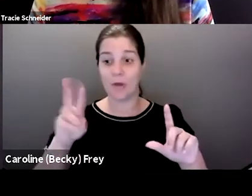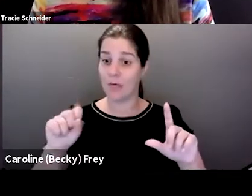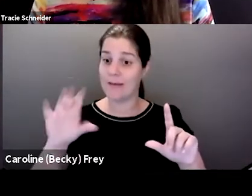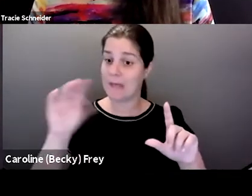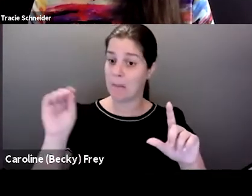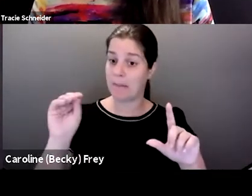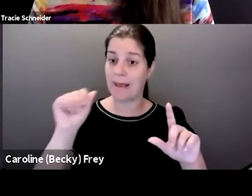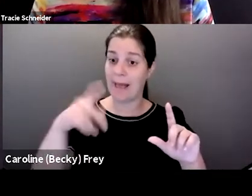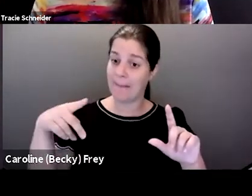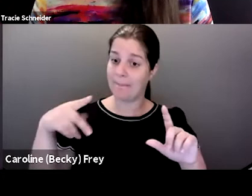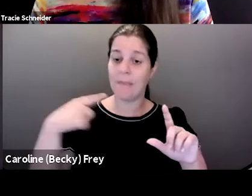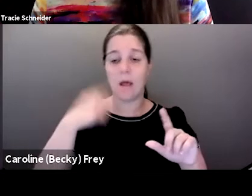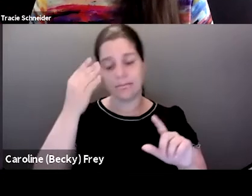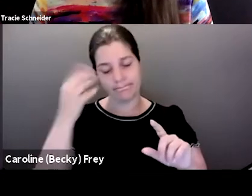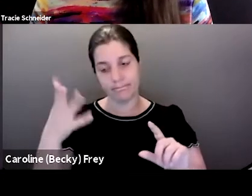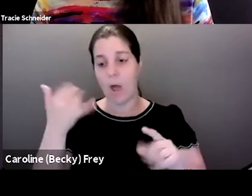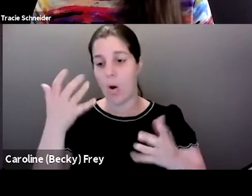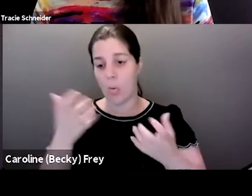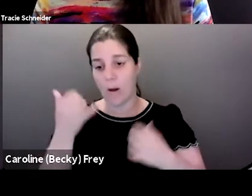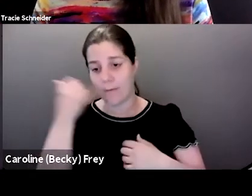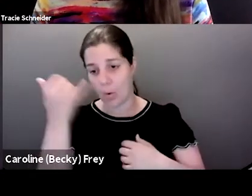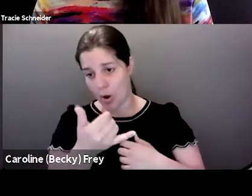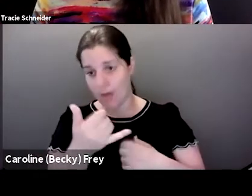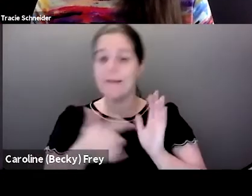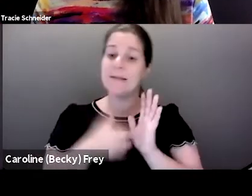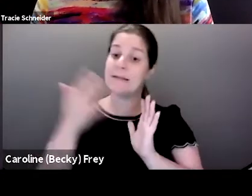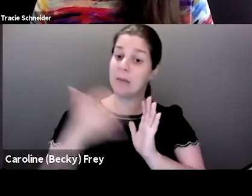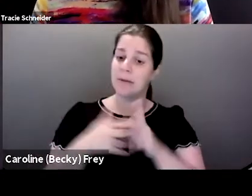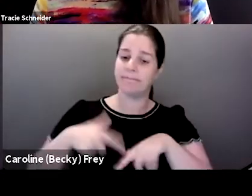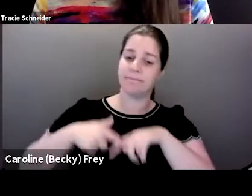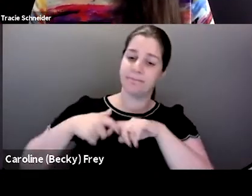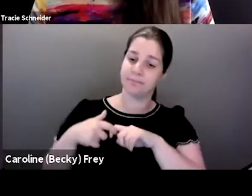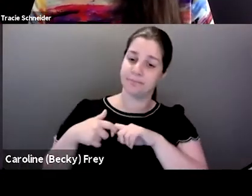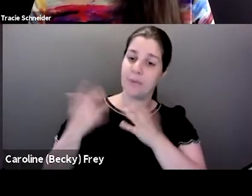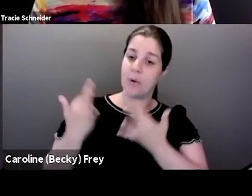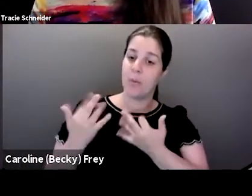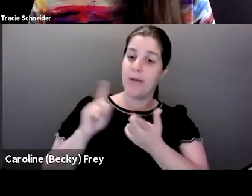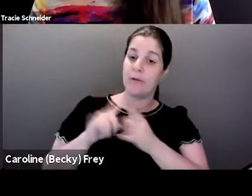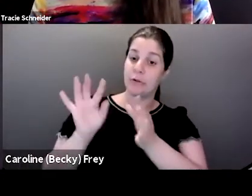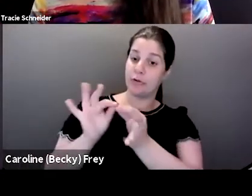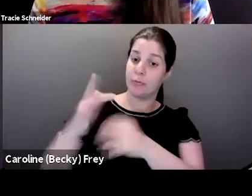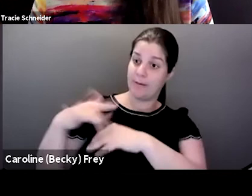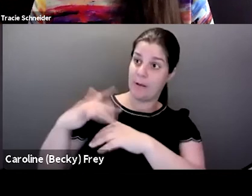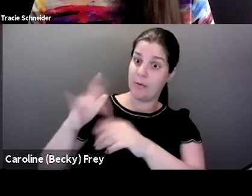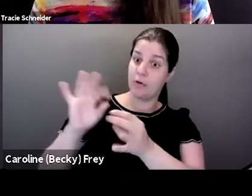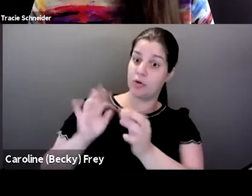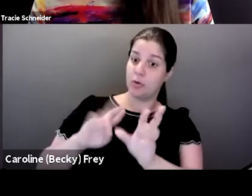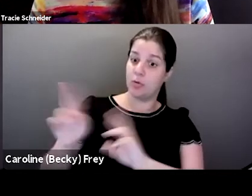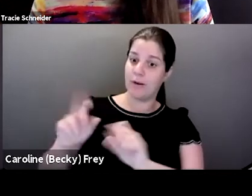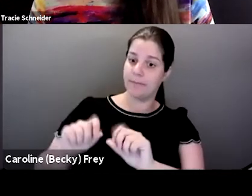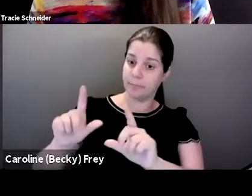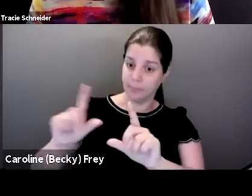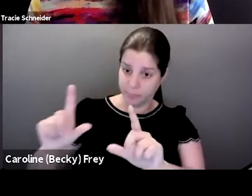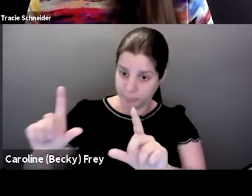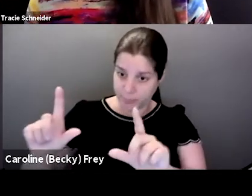them know that I want to make a call. Sometimes I have to wait on an interpreter if everybody's busy, and then I make my call. So if I'm trying to